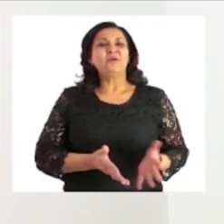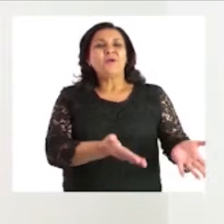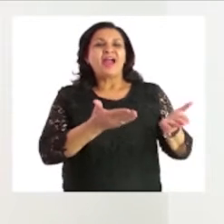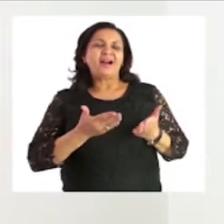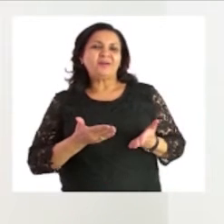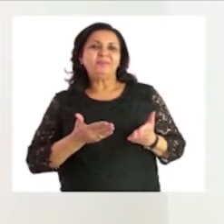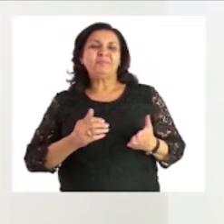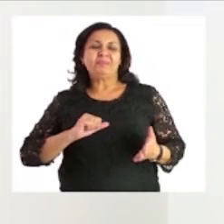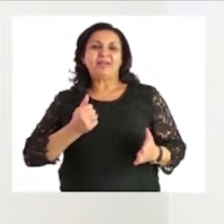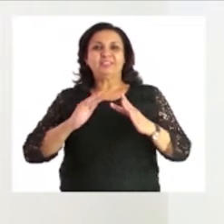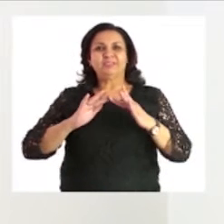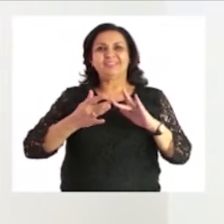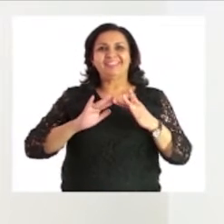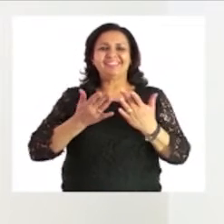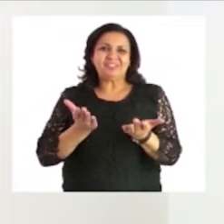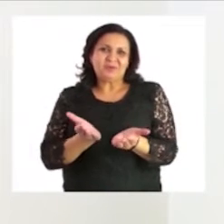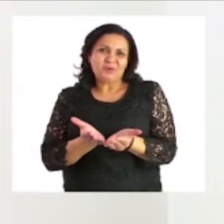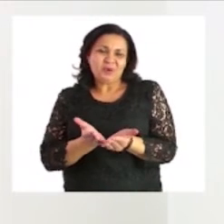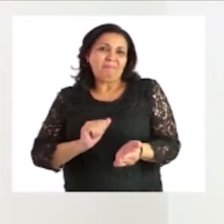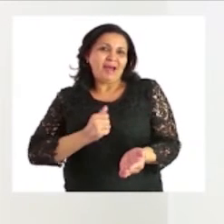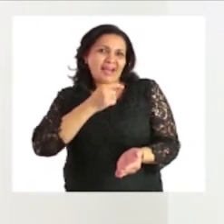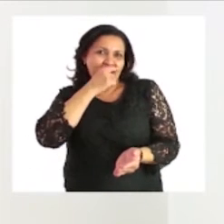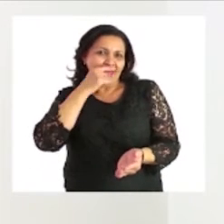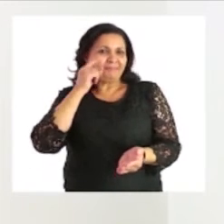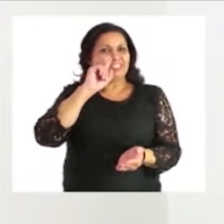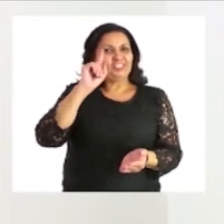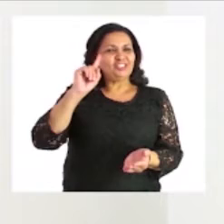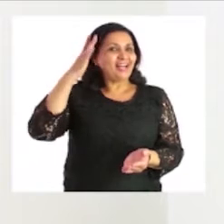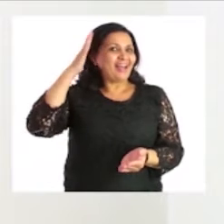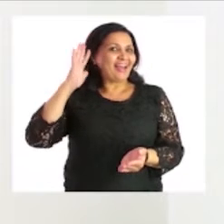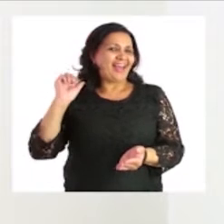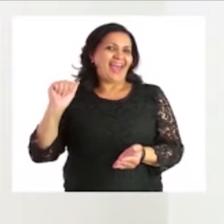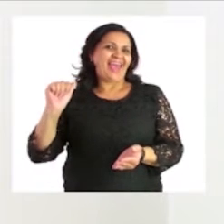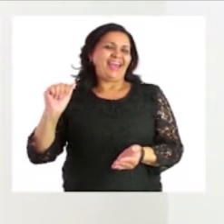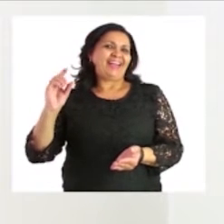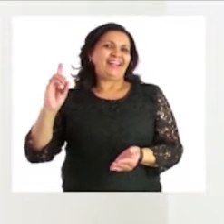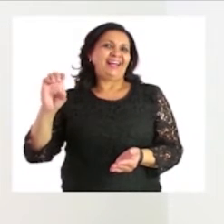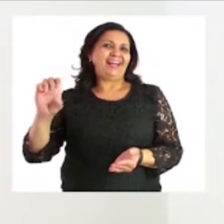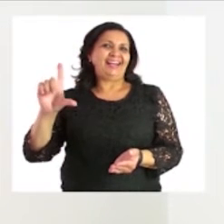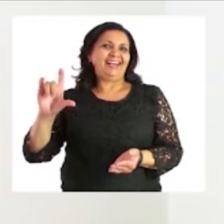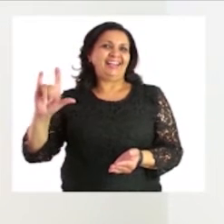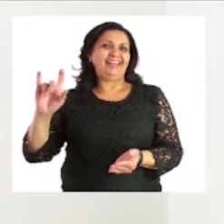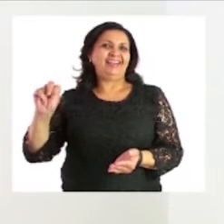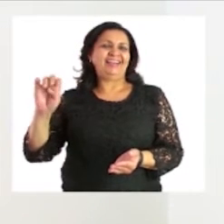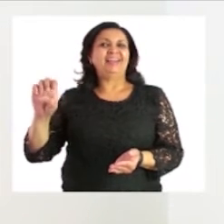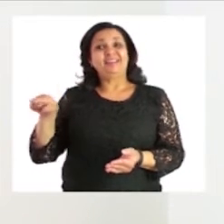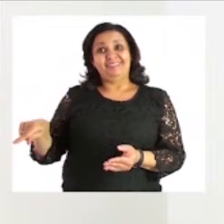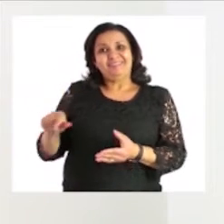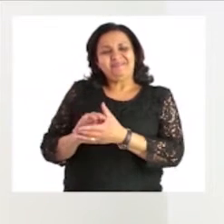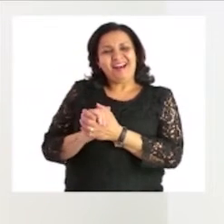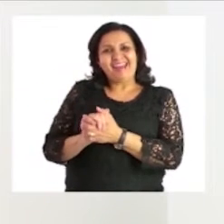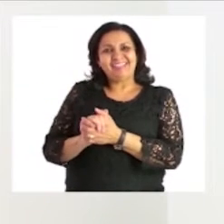Welcome to MyZone Online School. My name is Lentina Huakus and I'm joined by my friend.